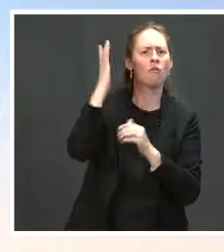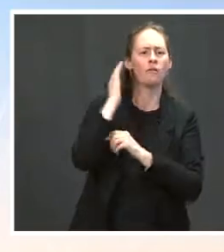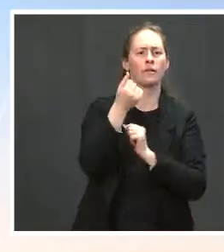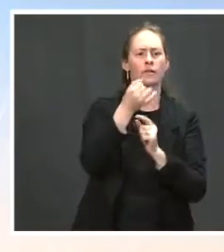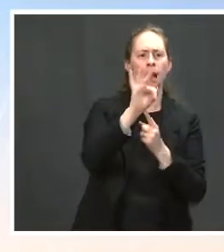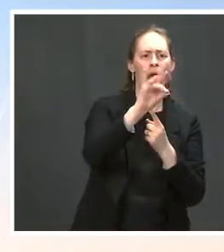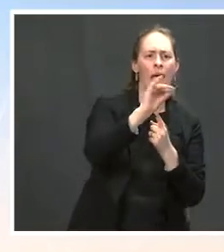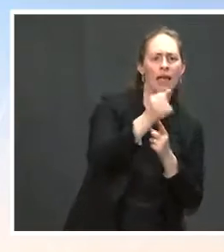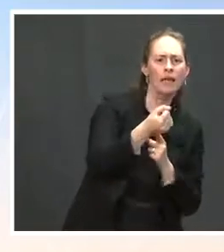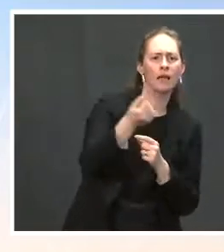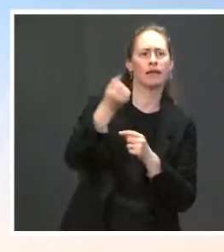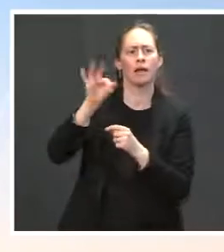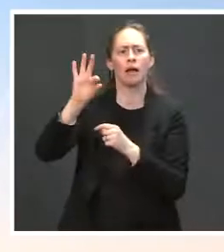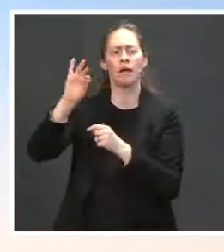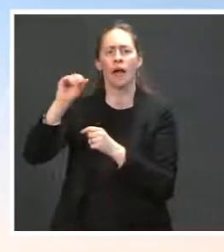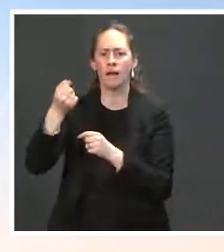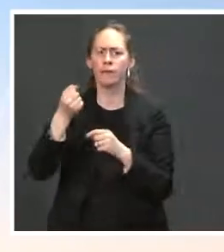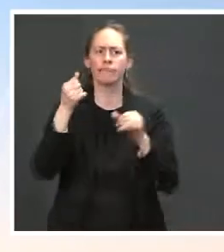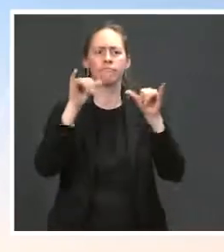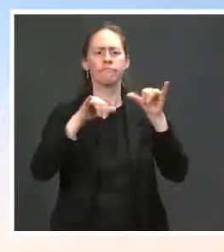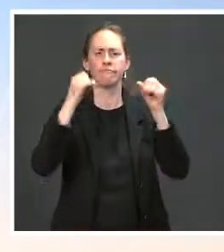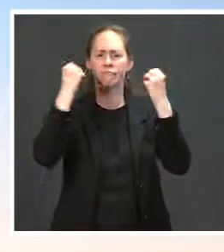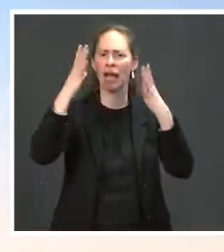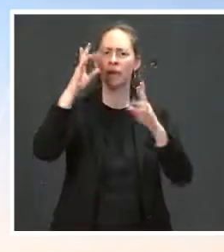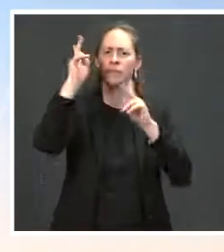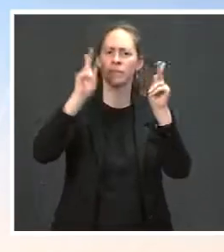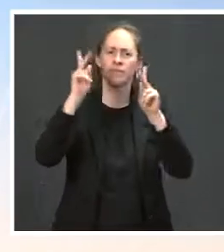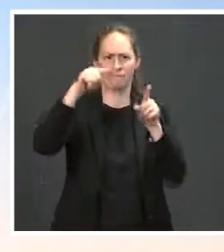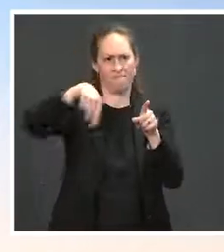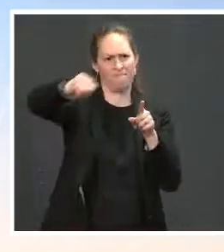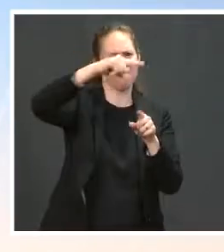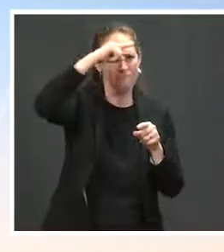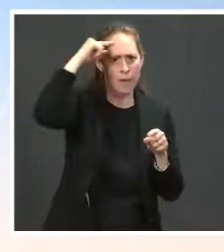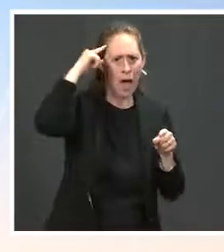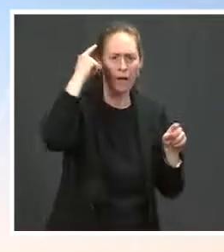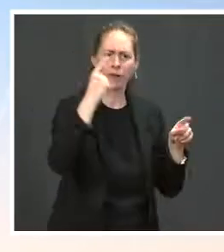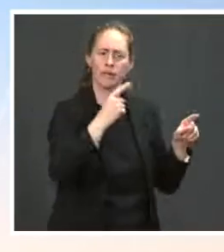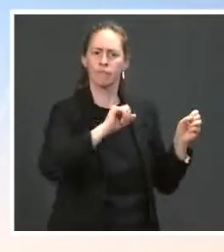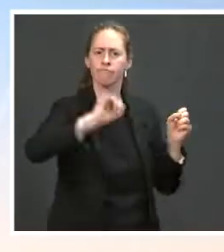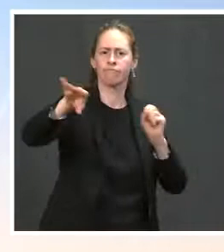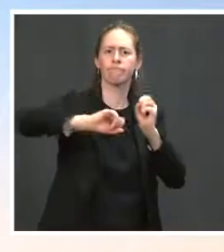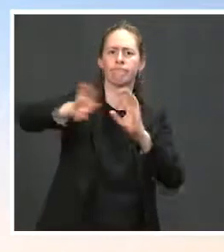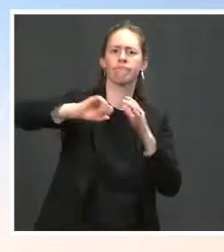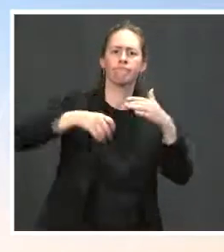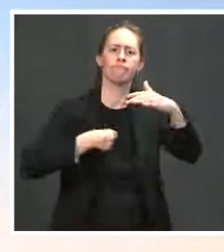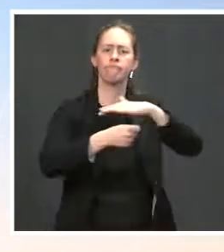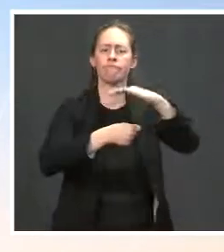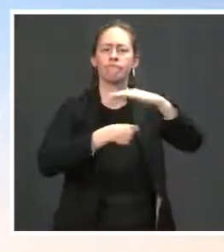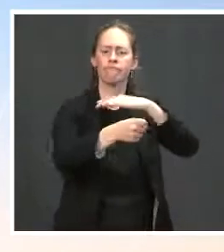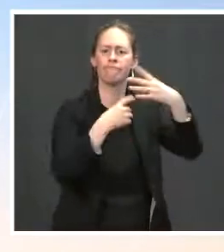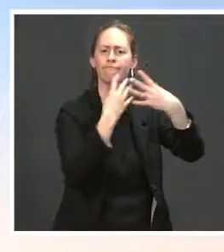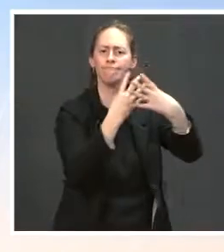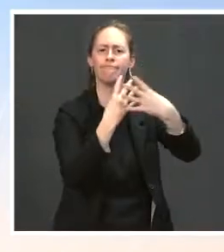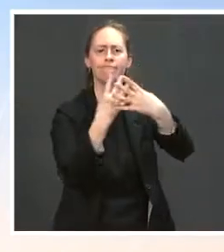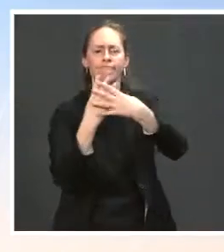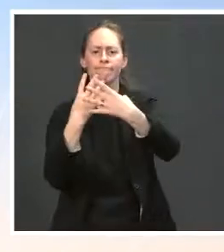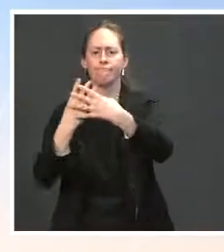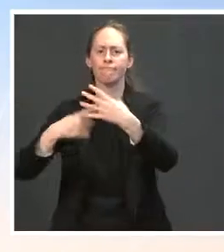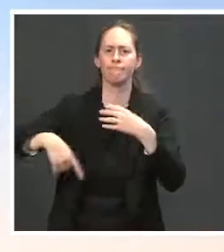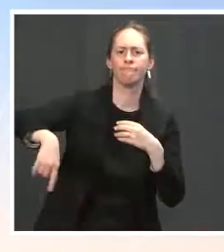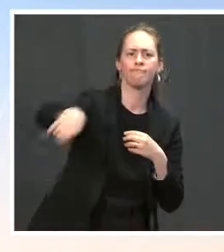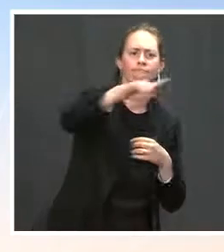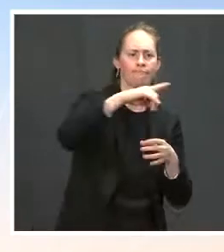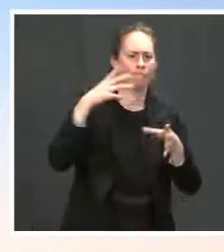systemic racism. The activist Cornel West said that Biden was, quote, one of the core architects of mass incarceration, and that, quote, I